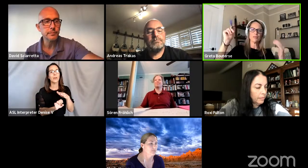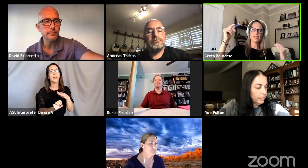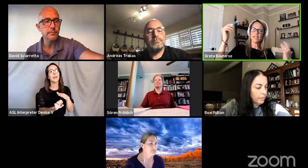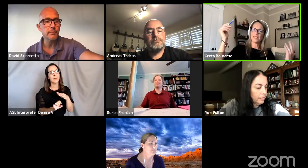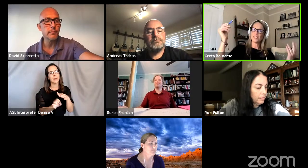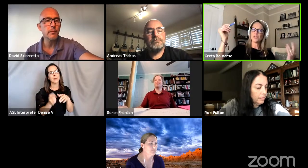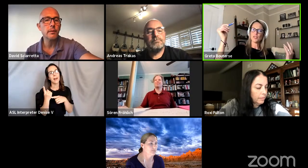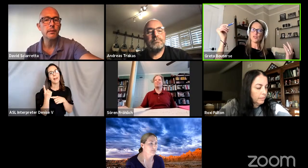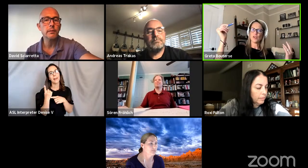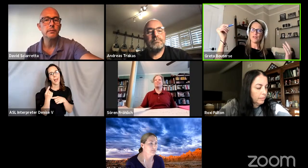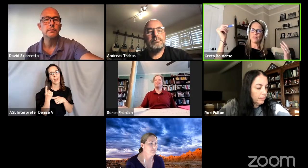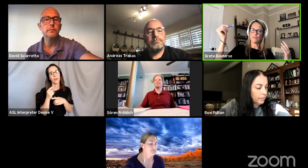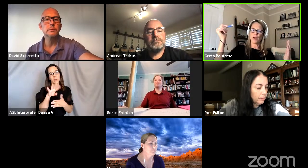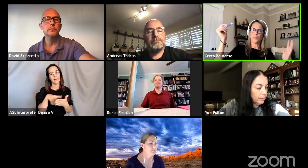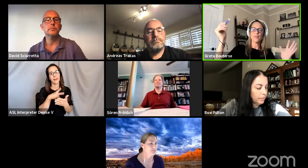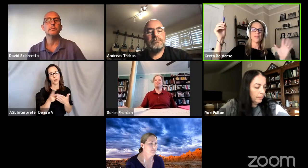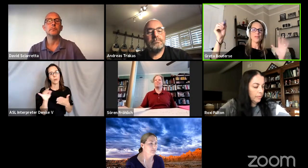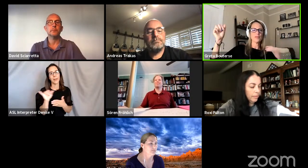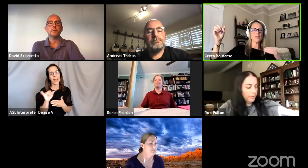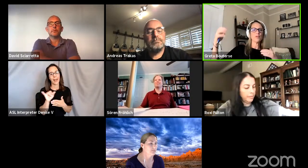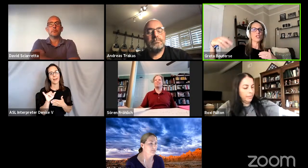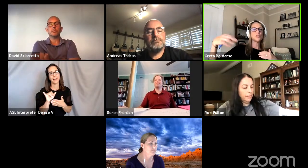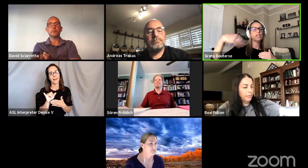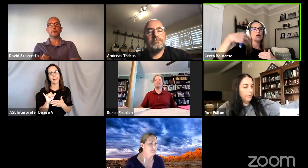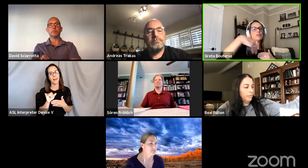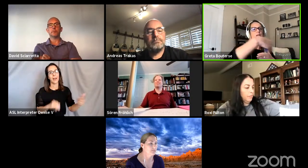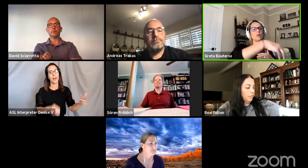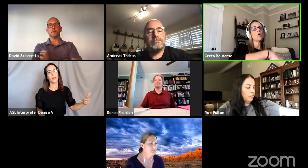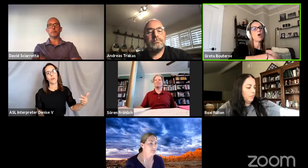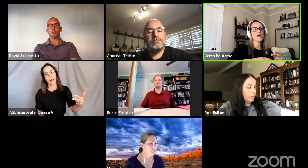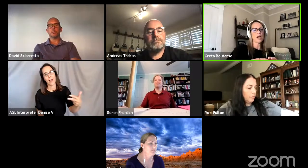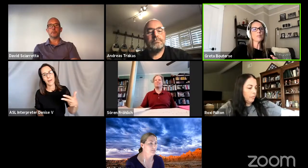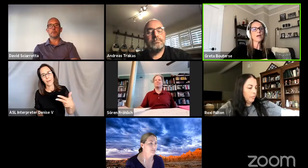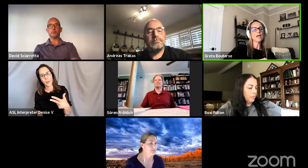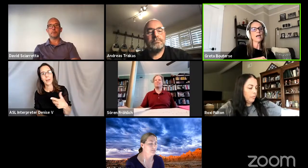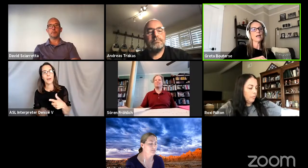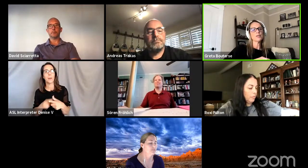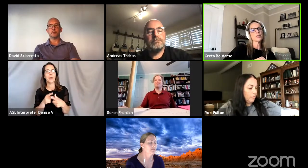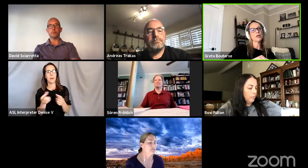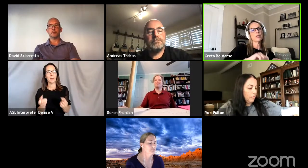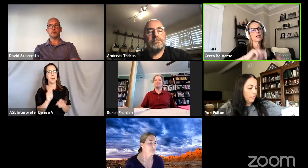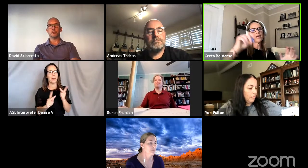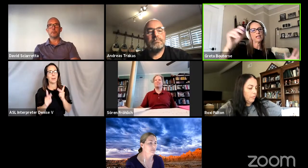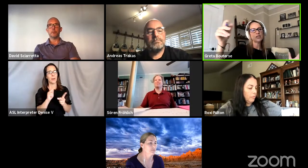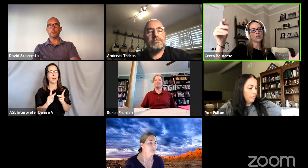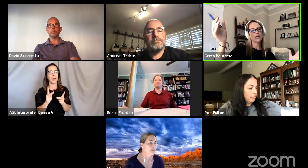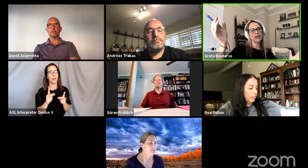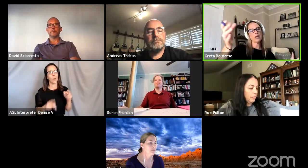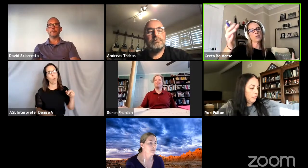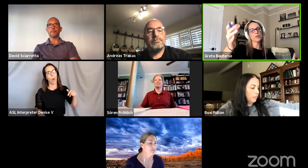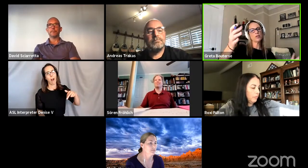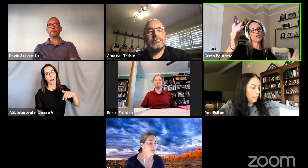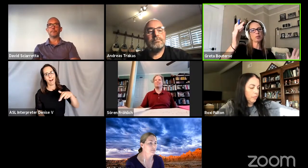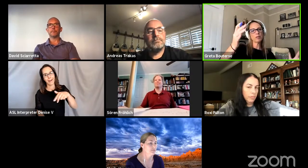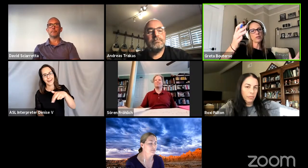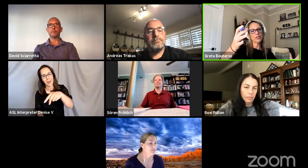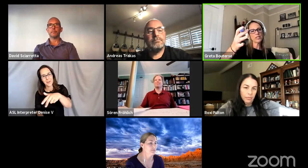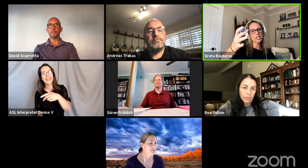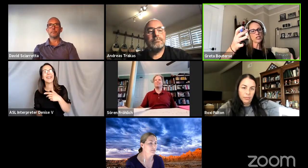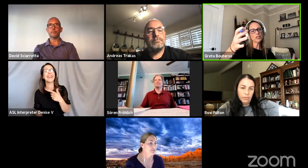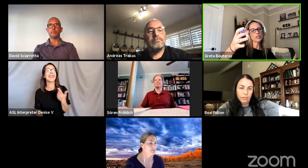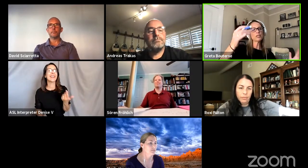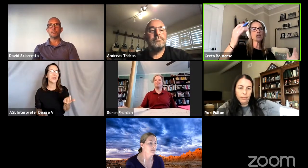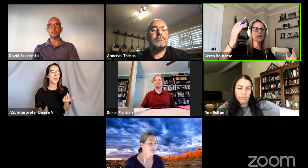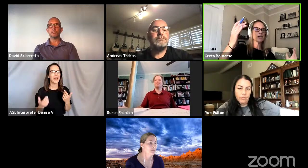last year, it was kind of scheduled as a drive up, but what it turned out was kind of walk up. And so the classes all have that opportunity to be with